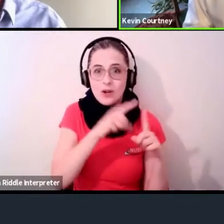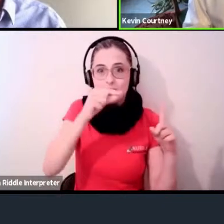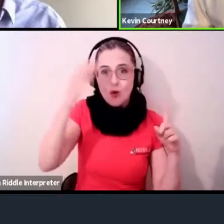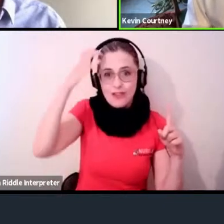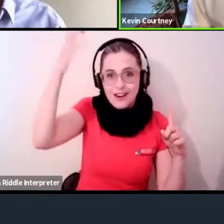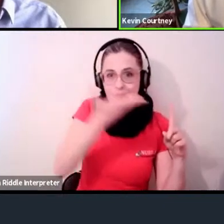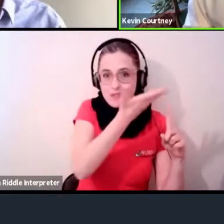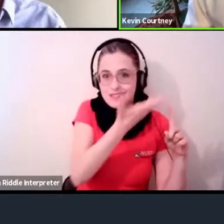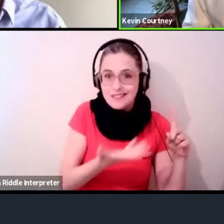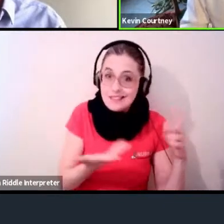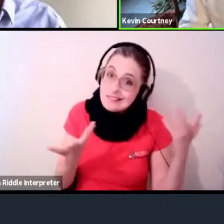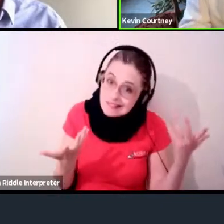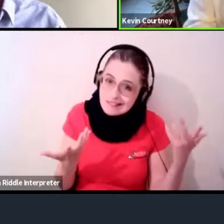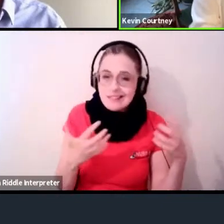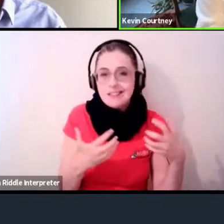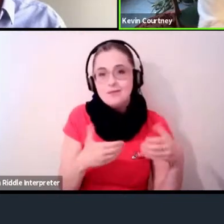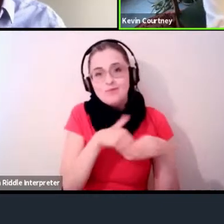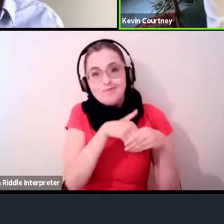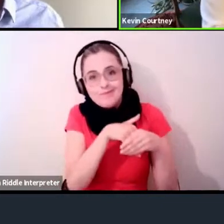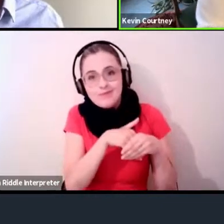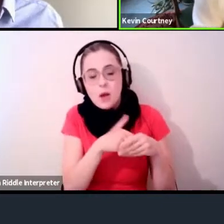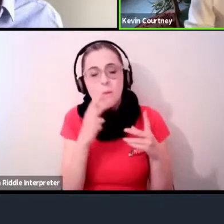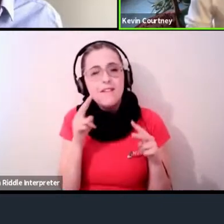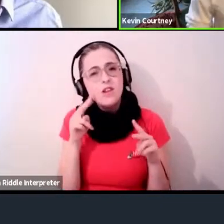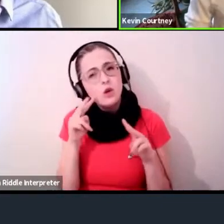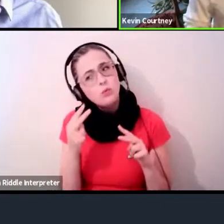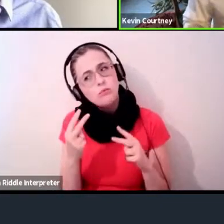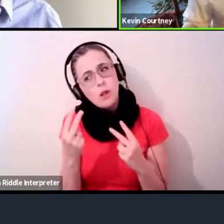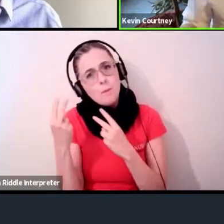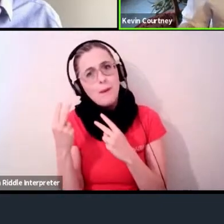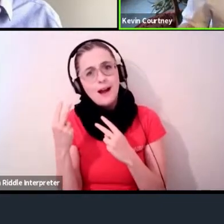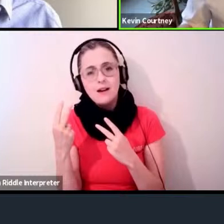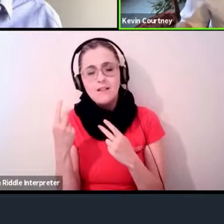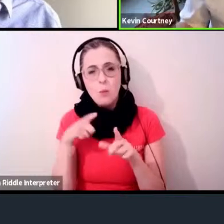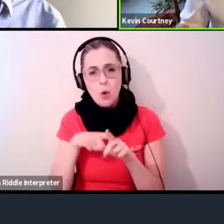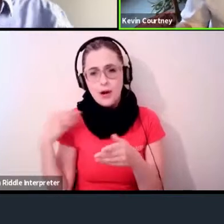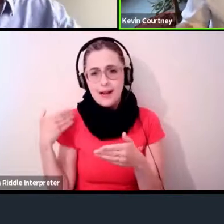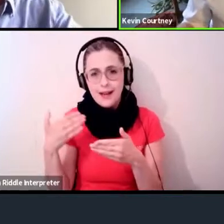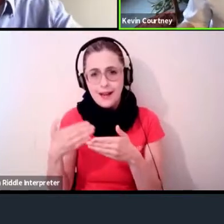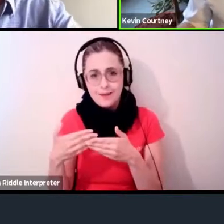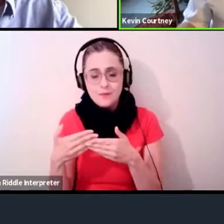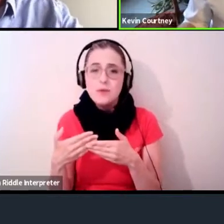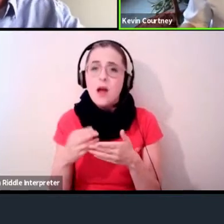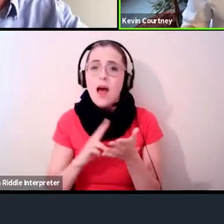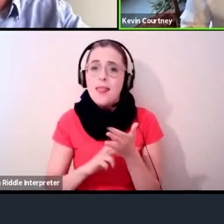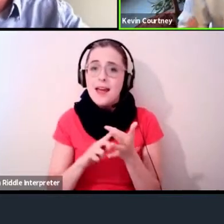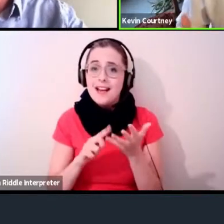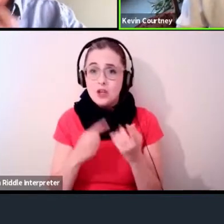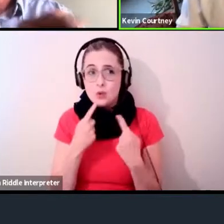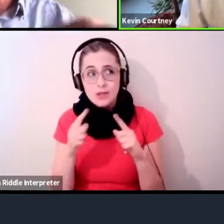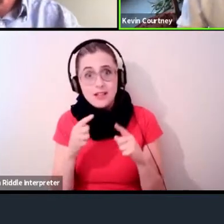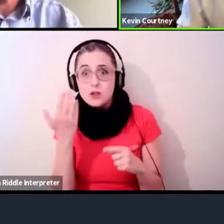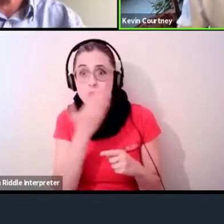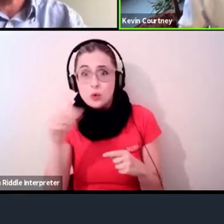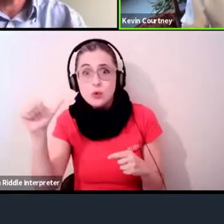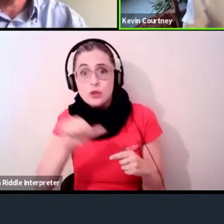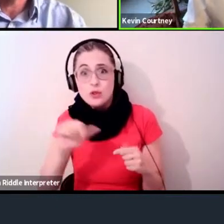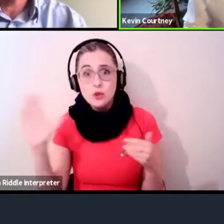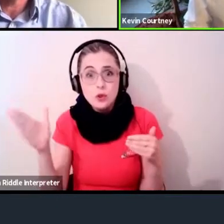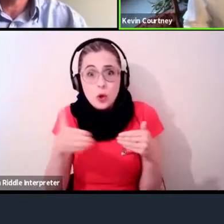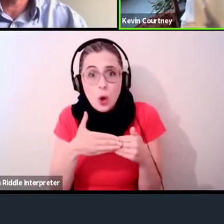things that we did together, that more or less a year ago, when we called for schools to close and we said